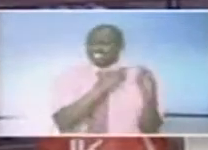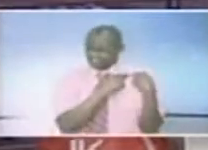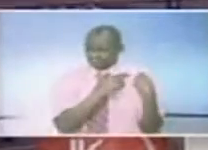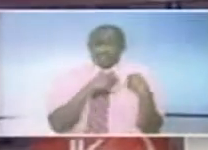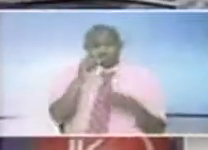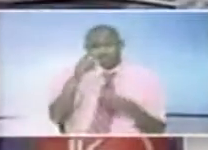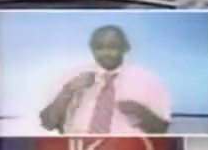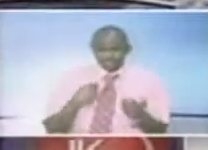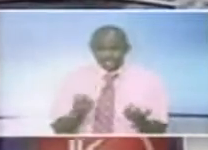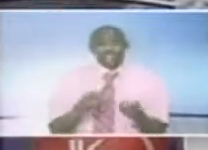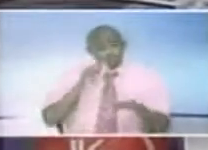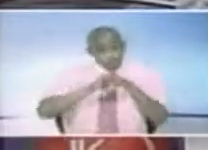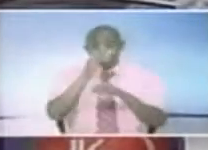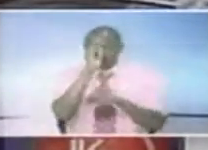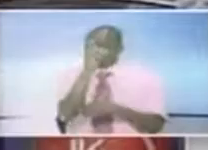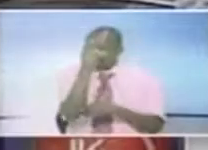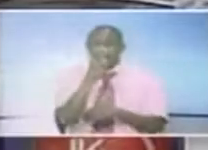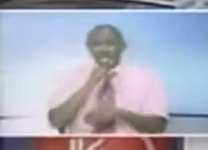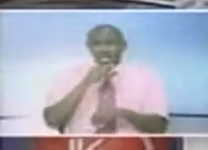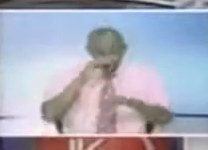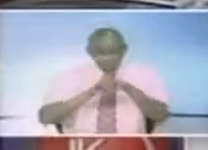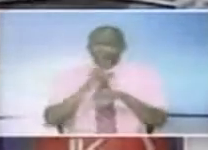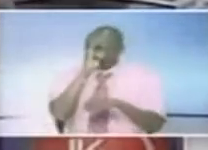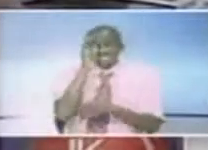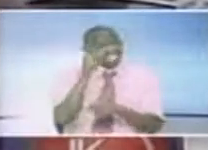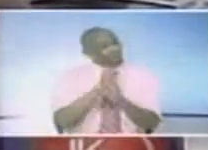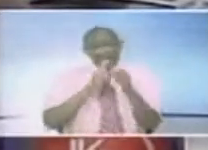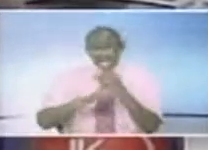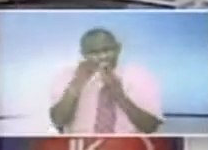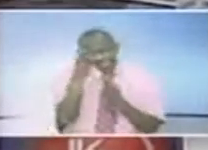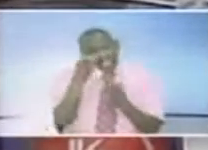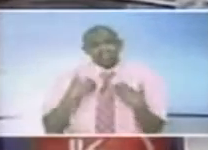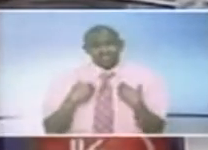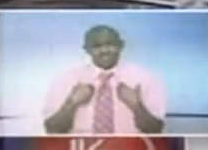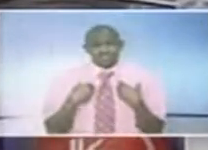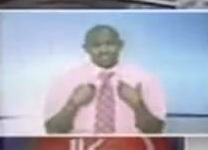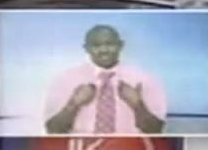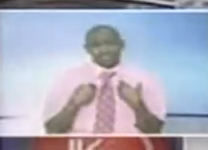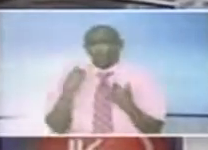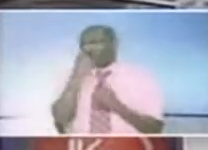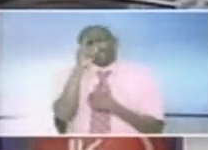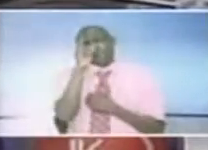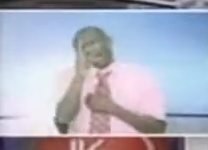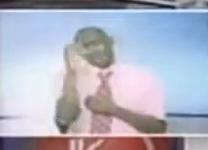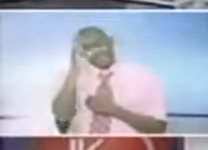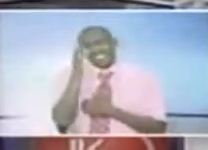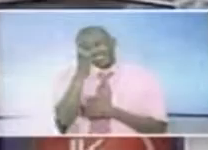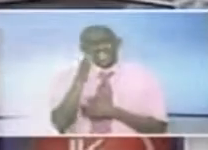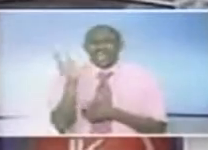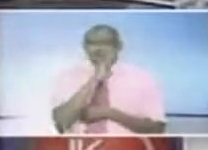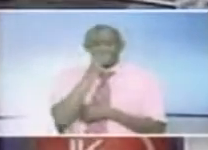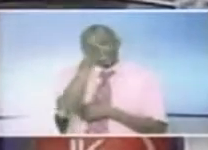me and you. And there's some good cops out there too, eh? They are very good. Hardworking. Good cops there. Absolutely. Only 1% are the